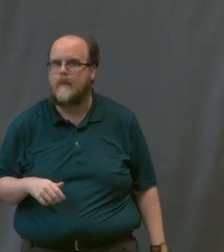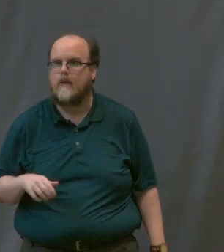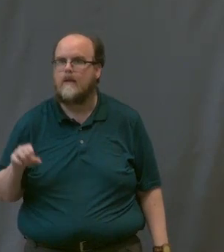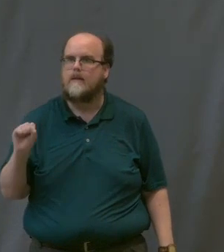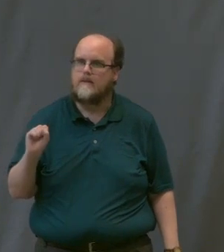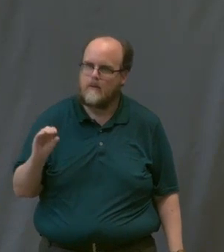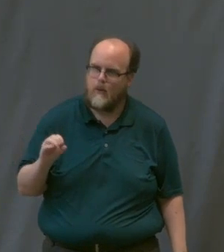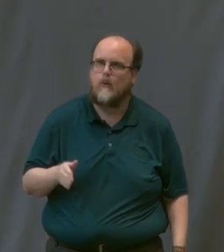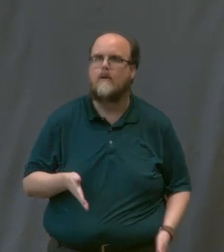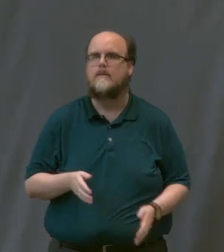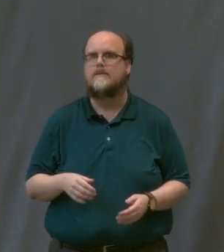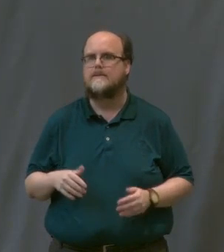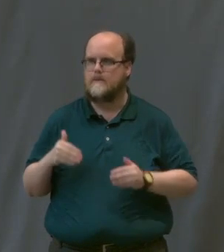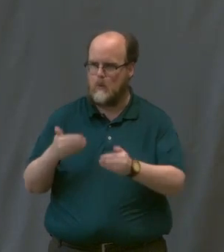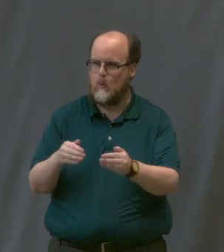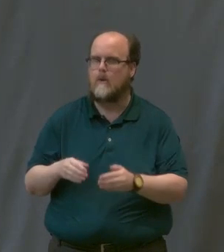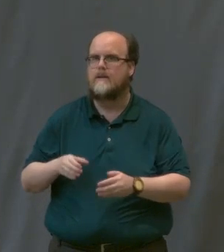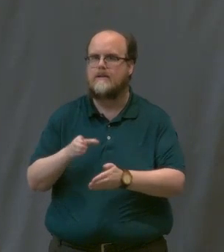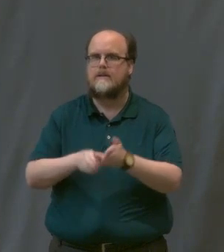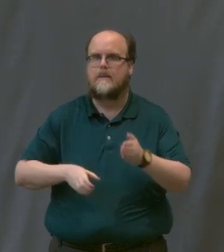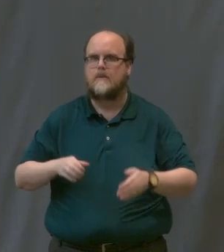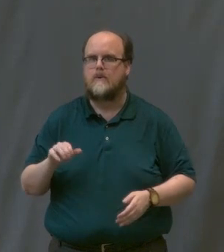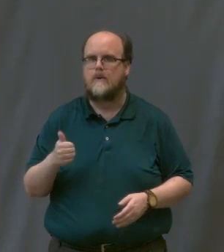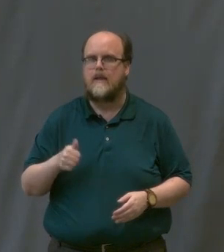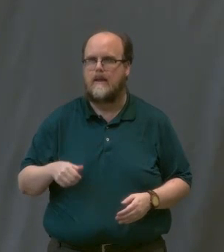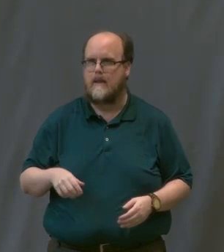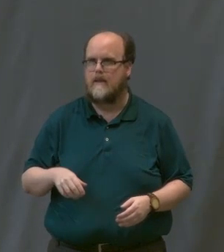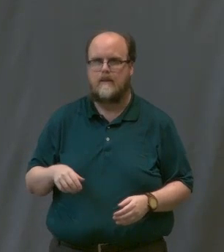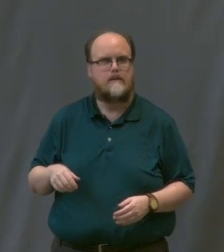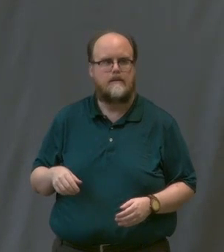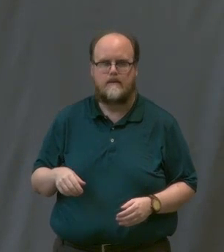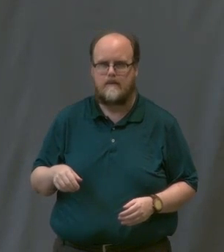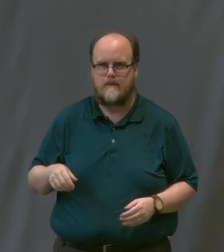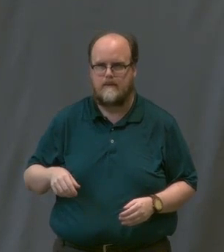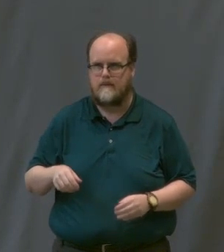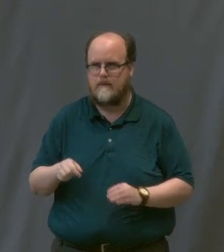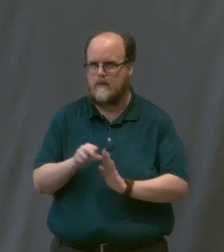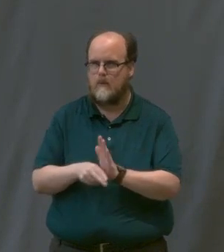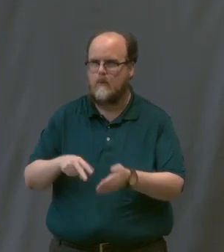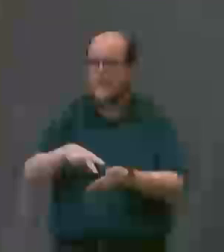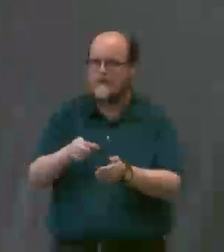So let's get started with chapter 10. Brother Holmes, will you please read chapter 10 for us?